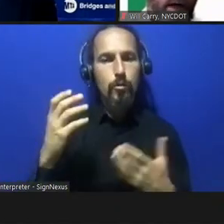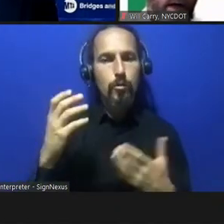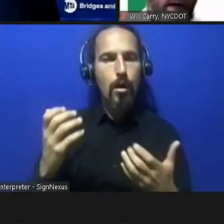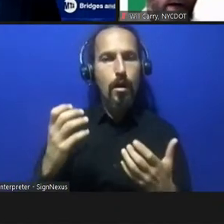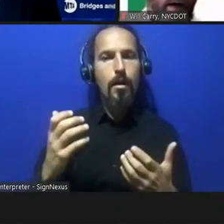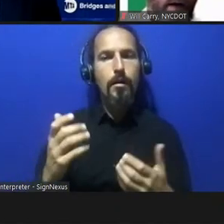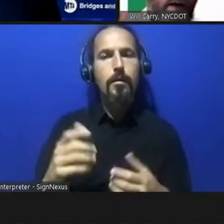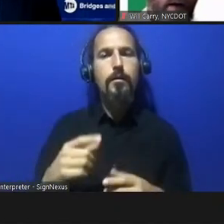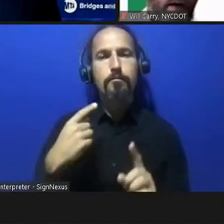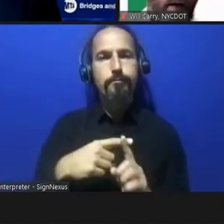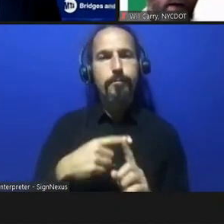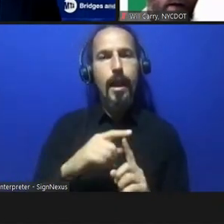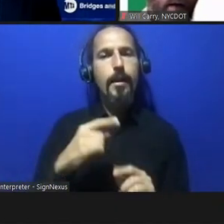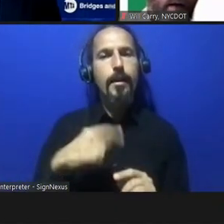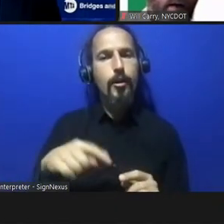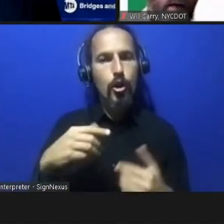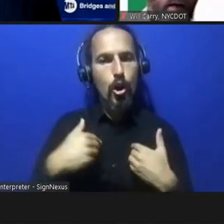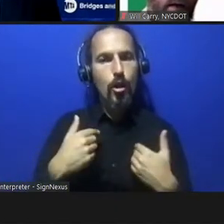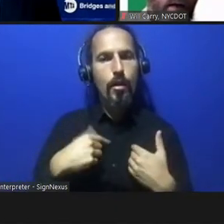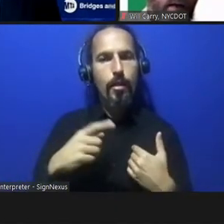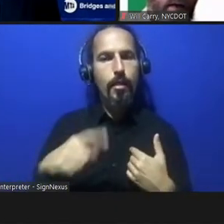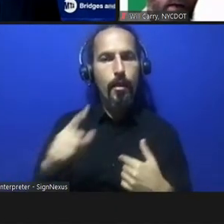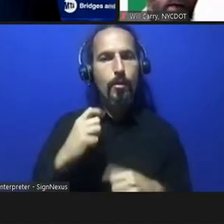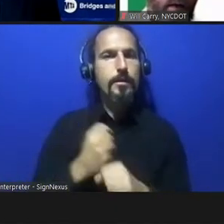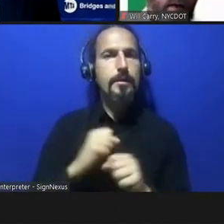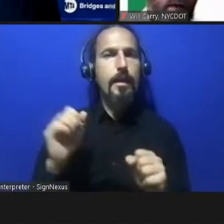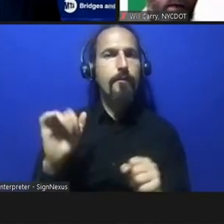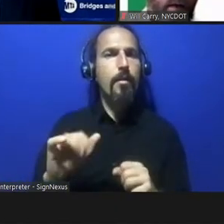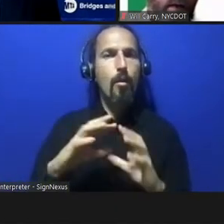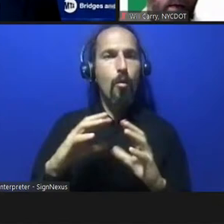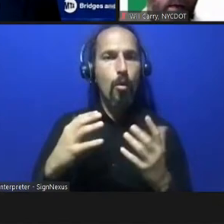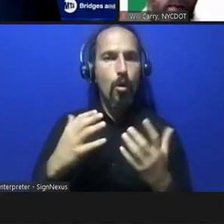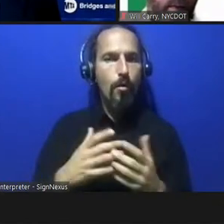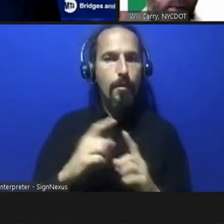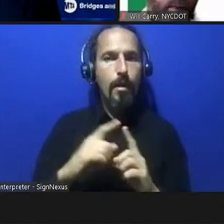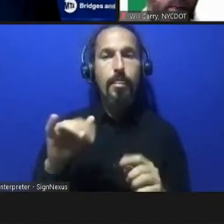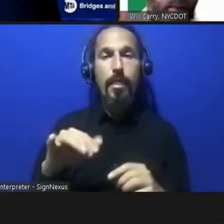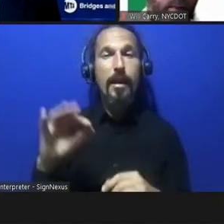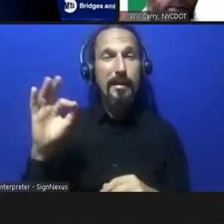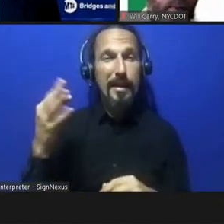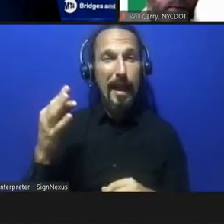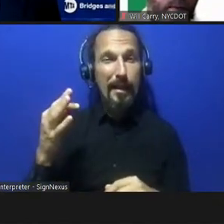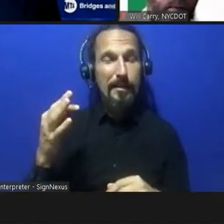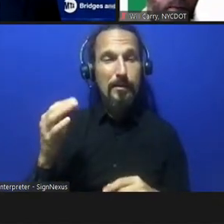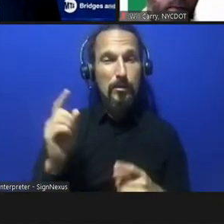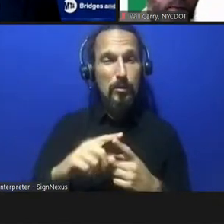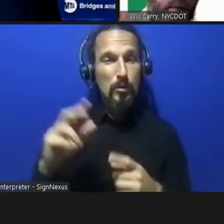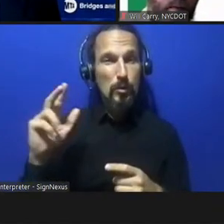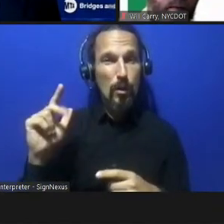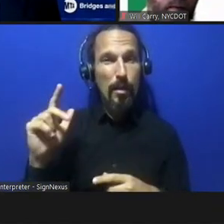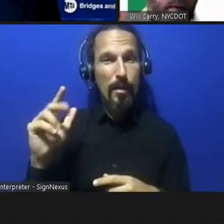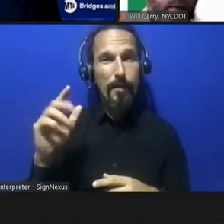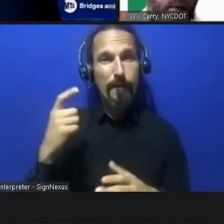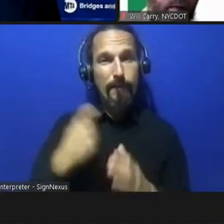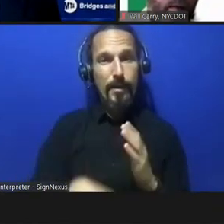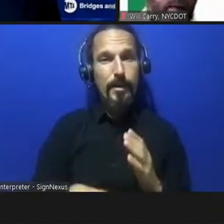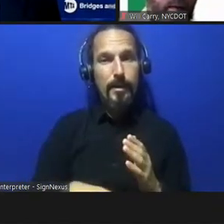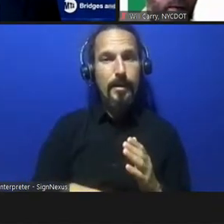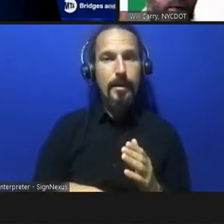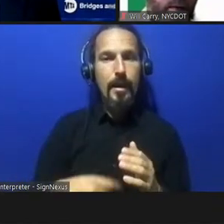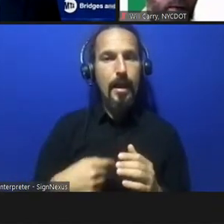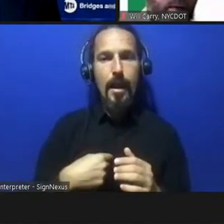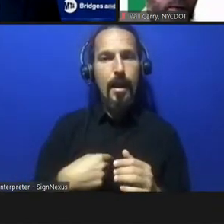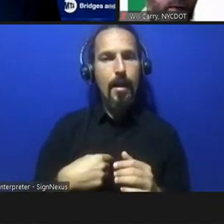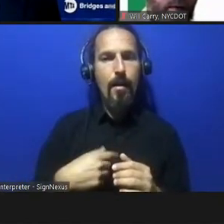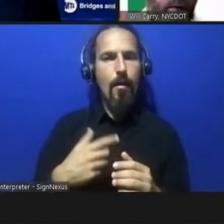and all the other youth as well they're the ones who are gonna save the world right but the nine dollars to twenty three dollar feet is really i normally don't do